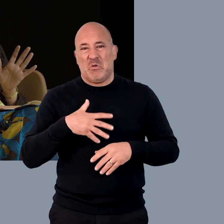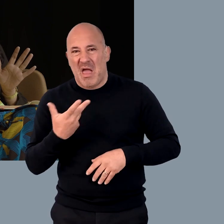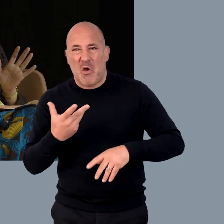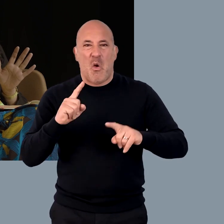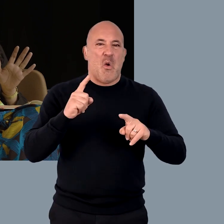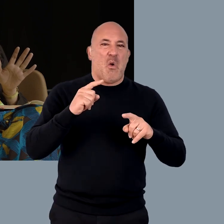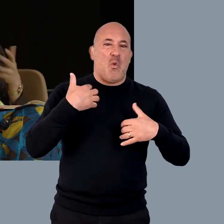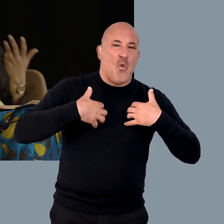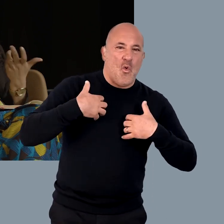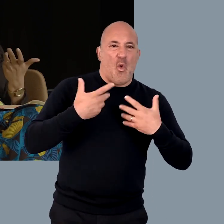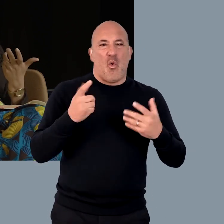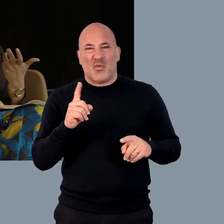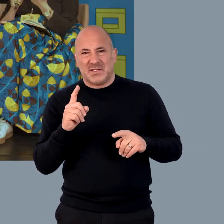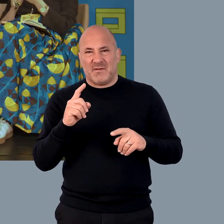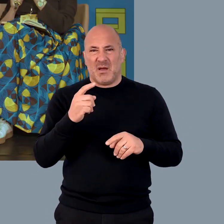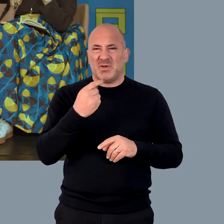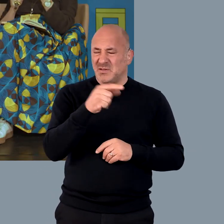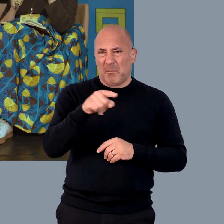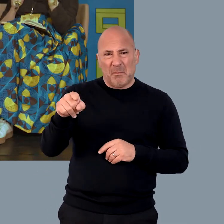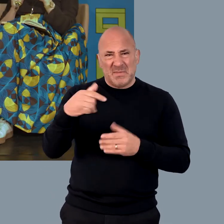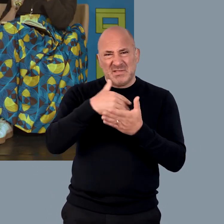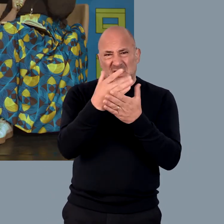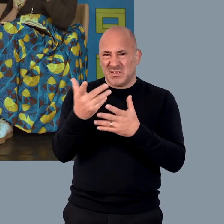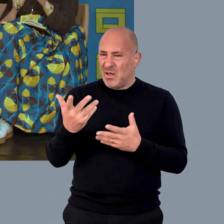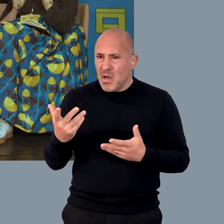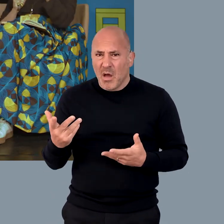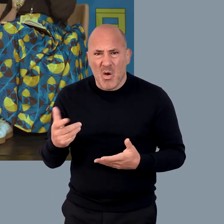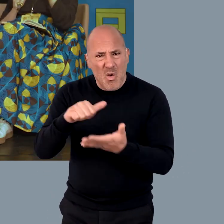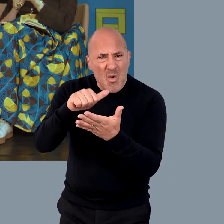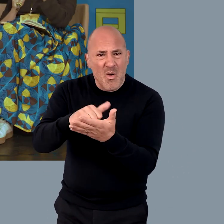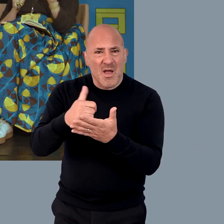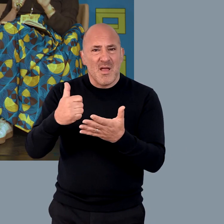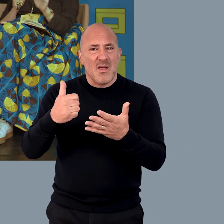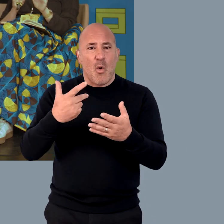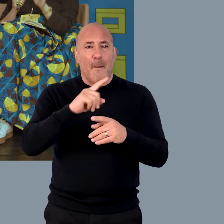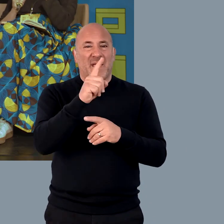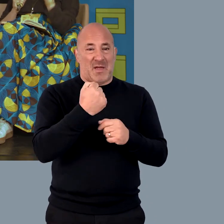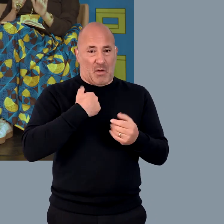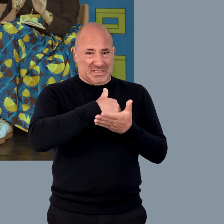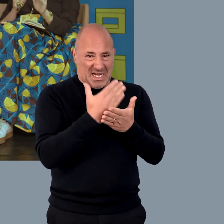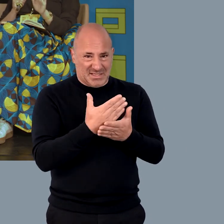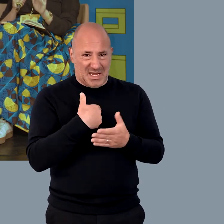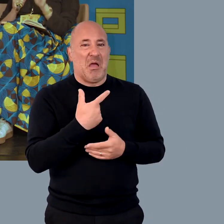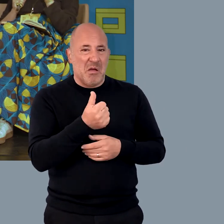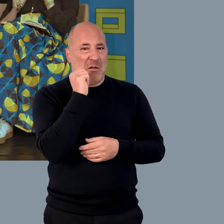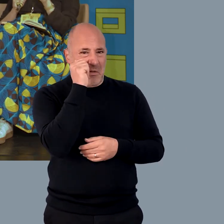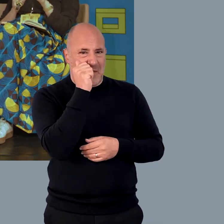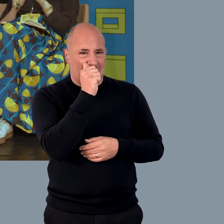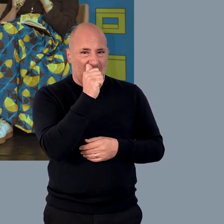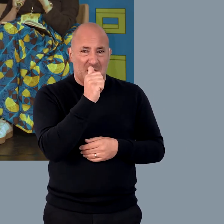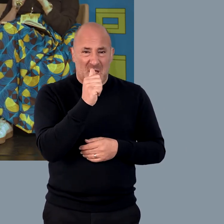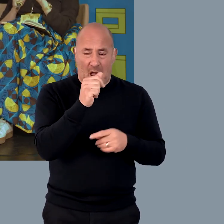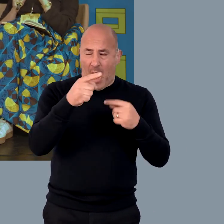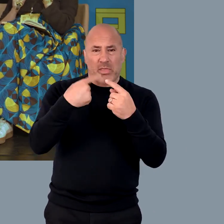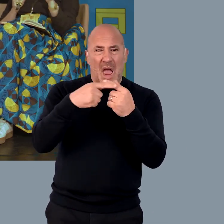like, just the interest, because I do find in some sectors people are very much, we work with people who are from our sector and get what we do, whereas